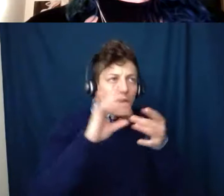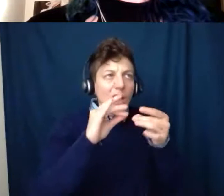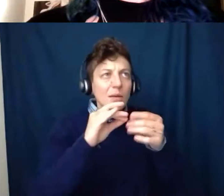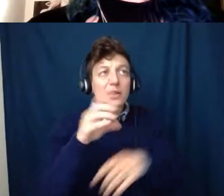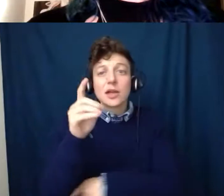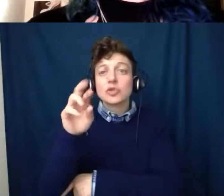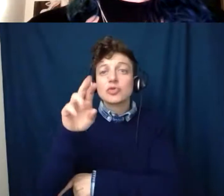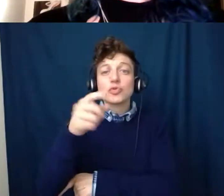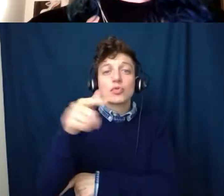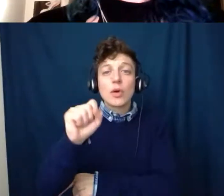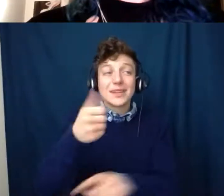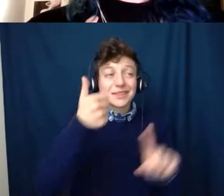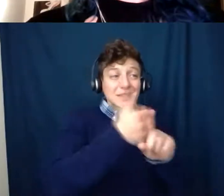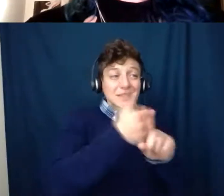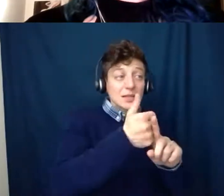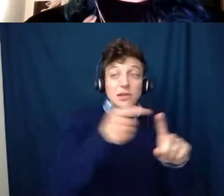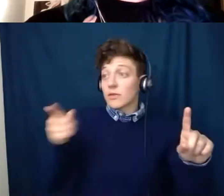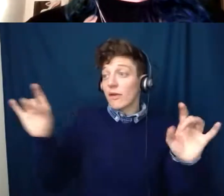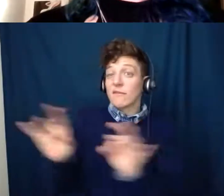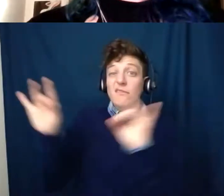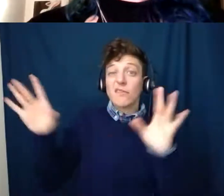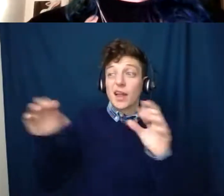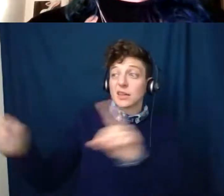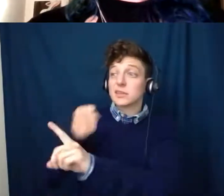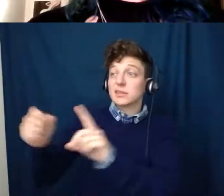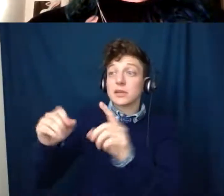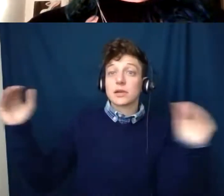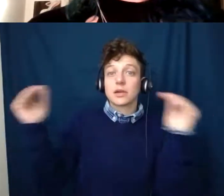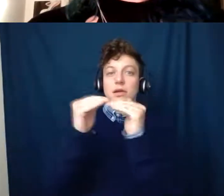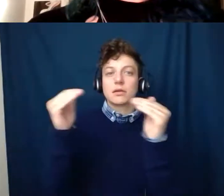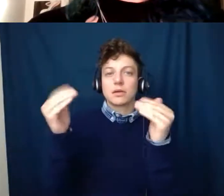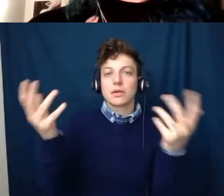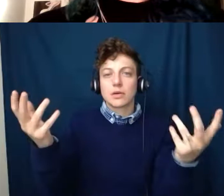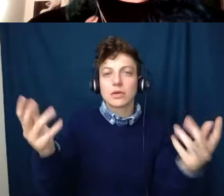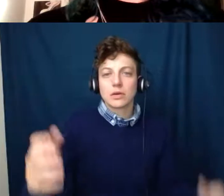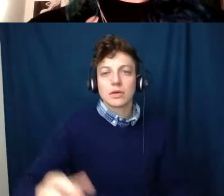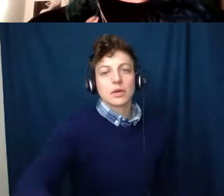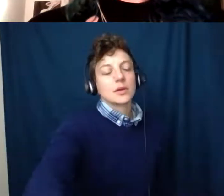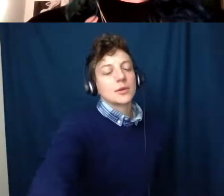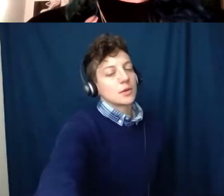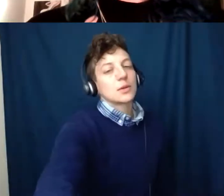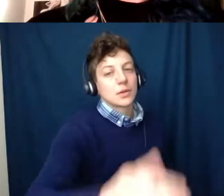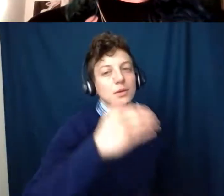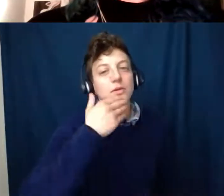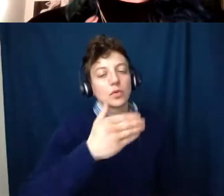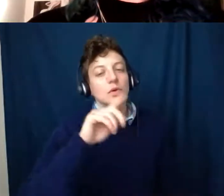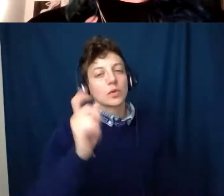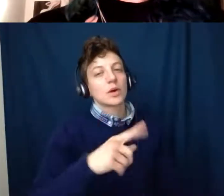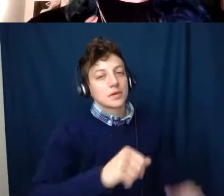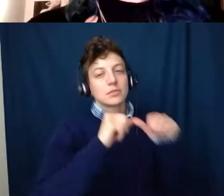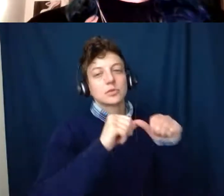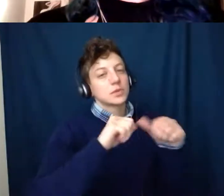great question, Nate. And I think something that's like a perpetual challenge.